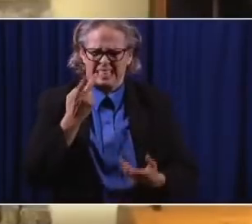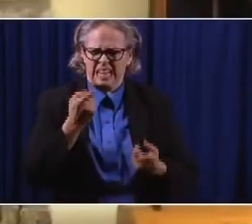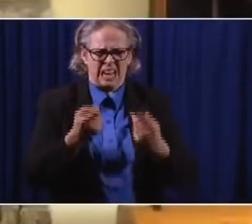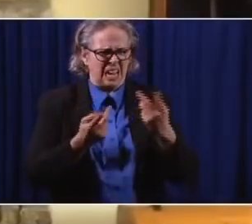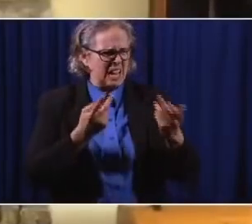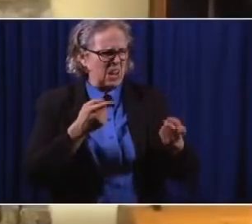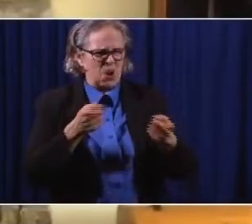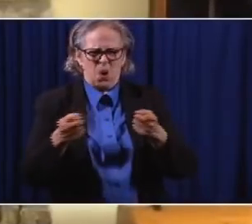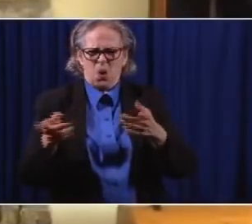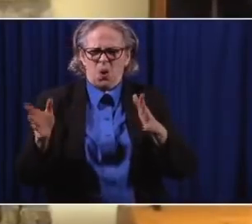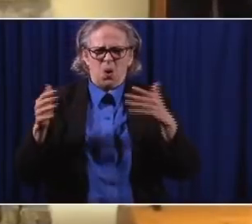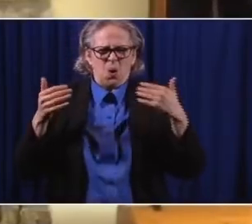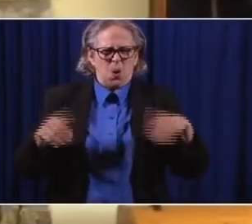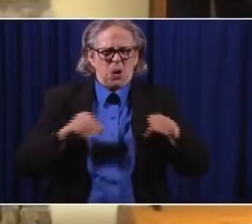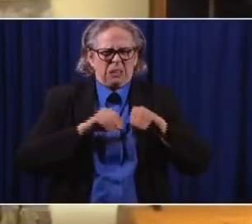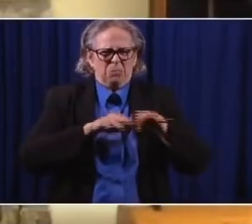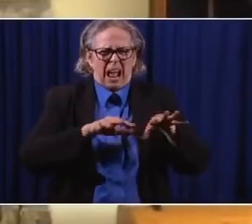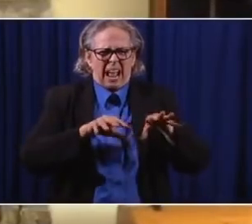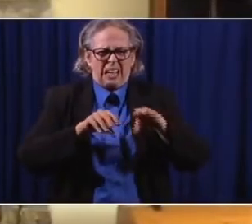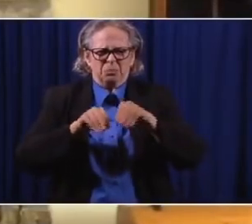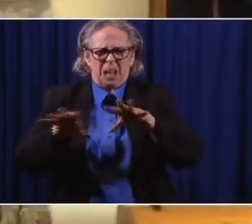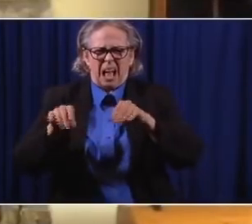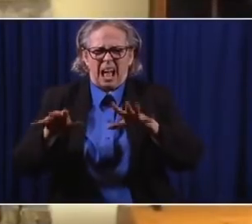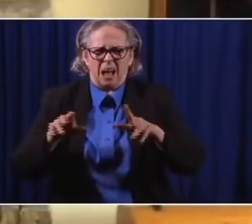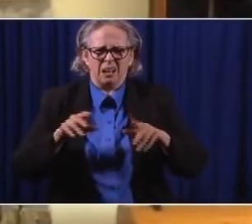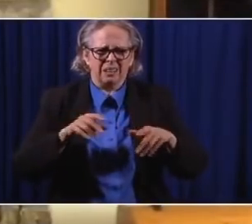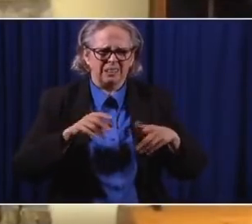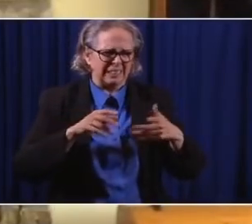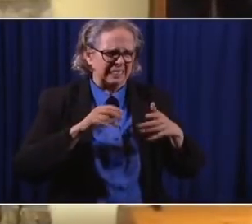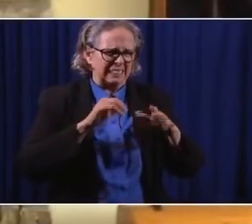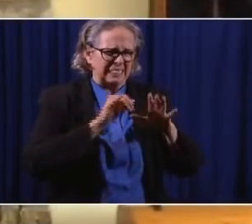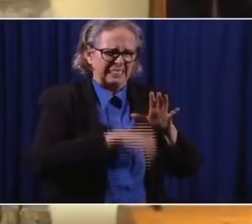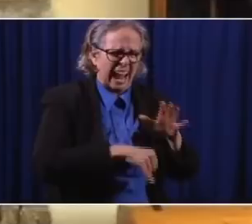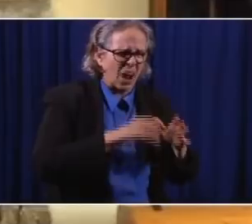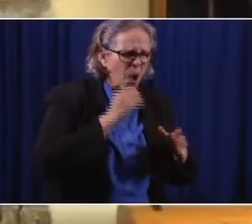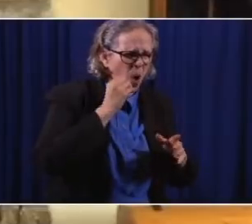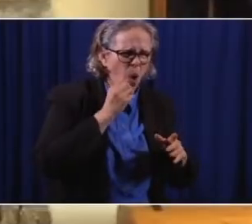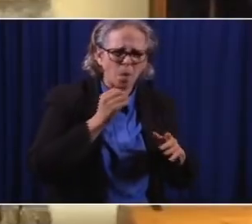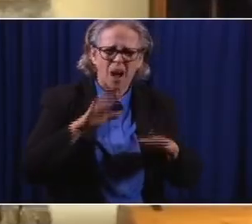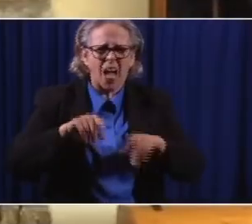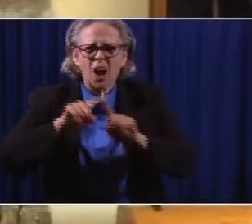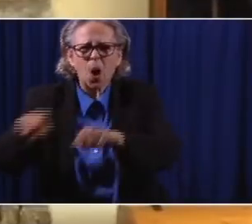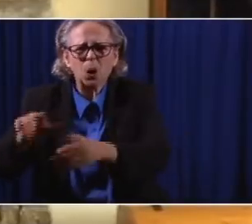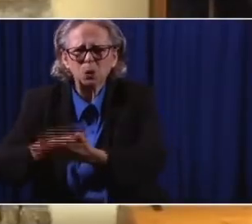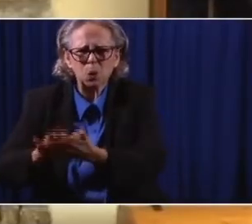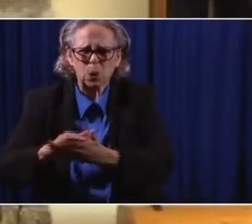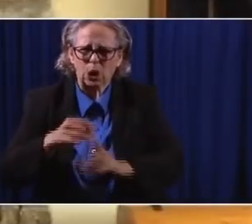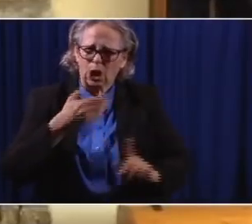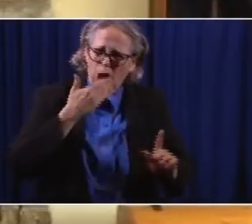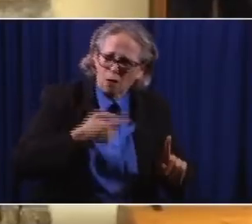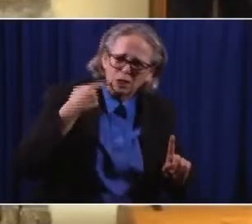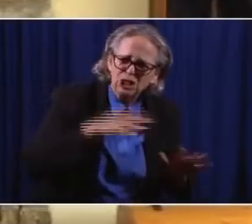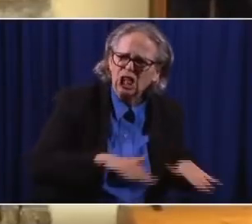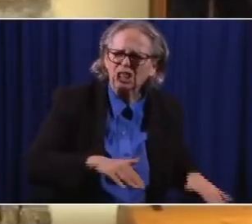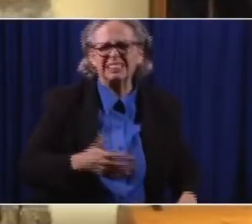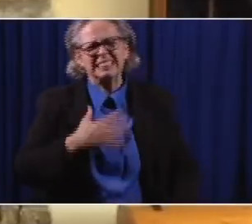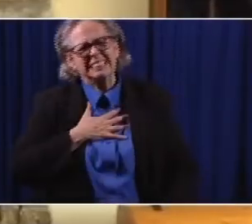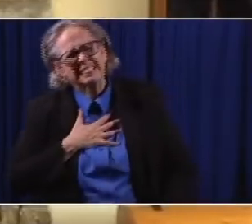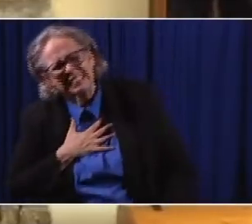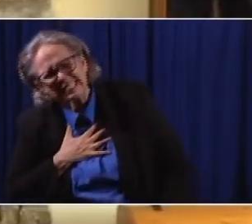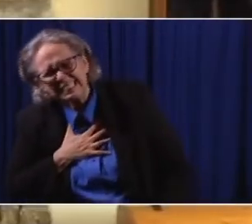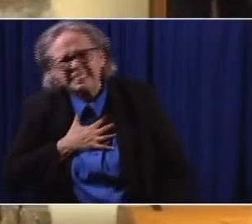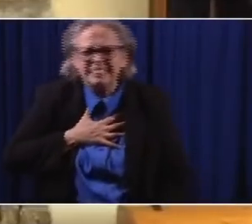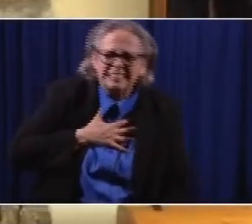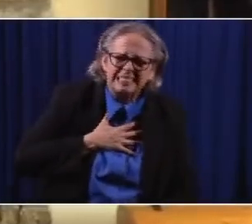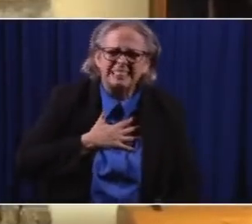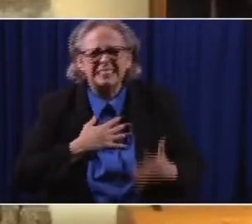being out of school that long. And this is, again, an individual decision, but I think that everybody needs to, we